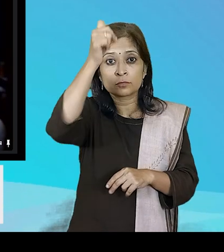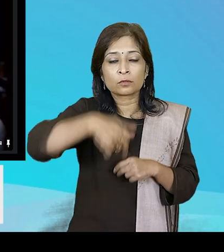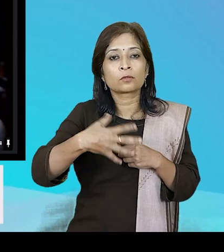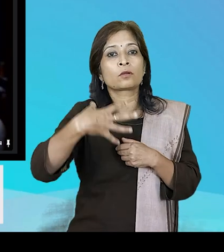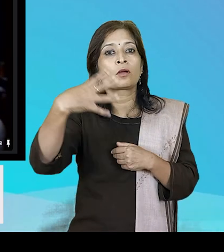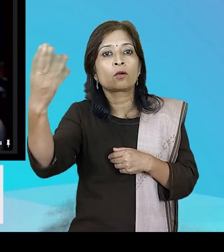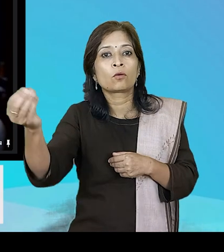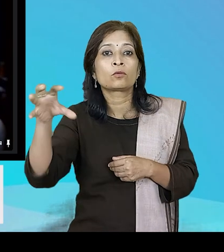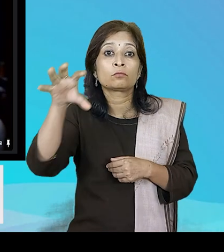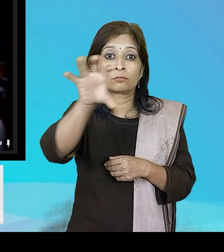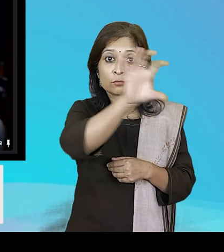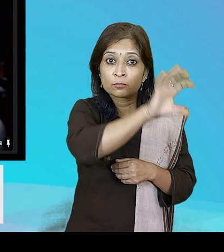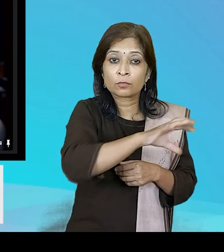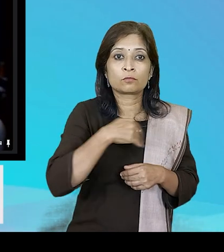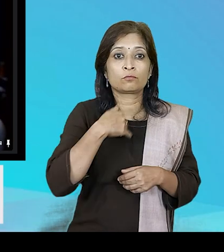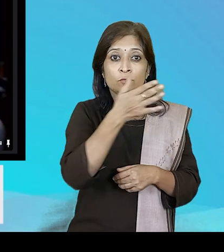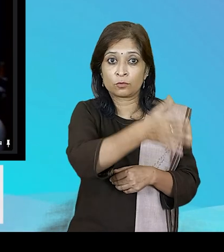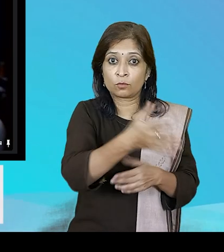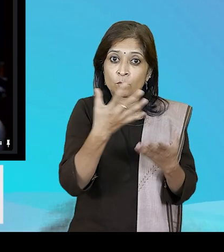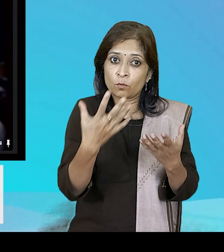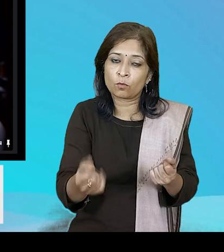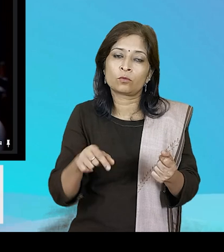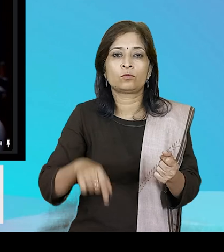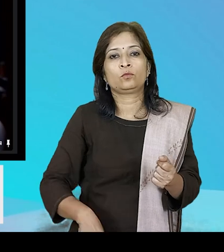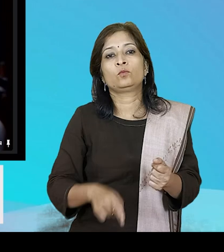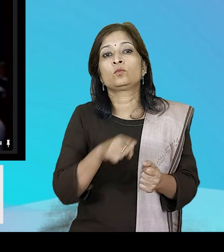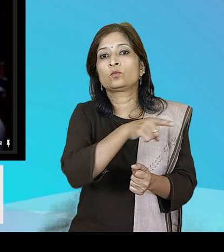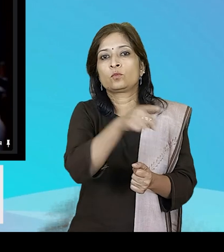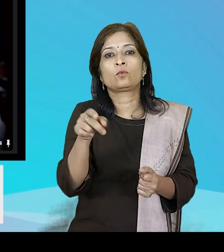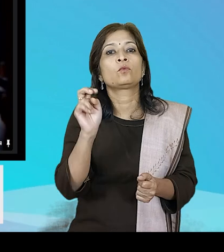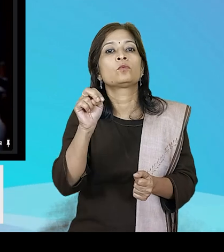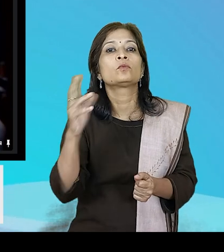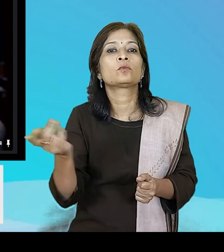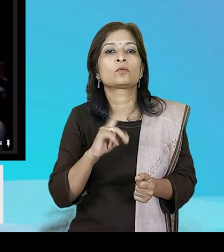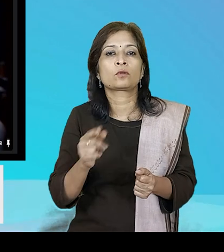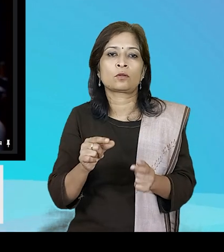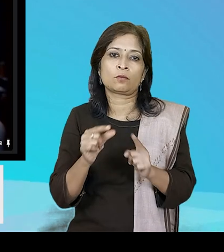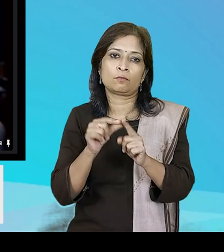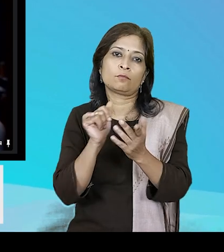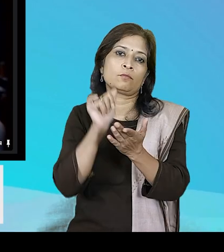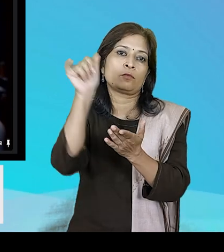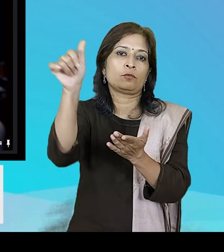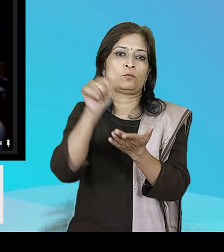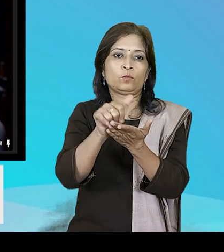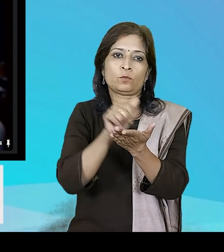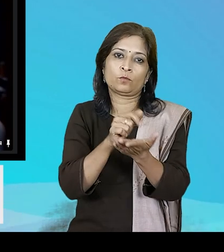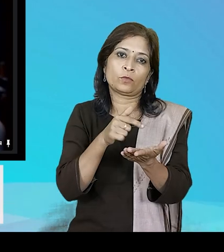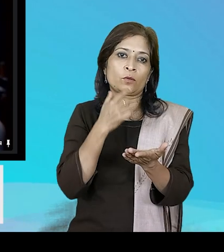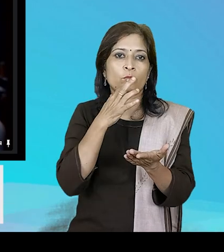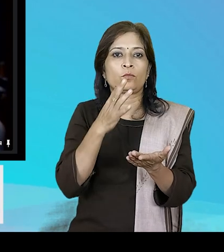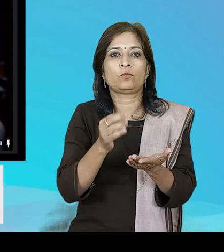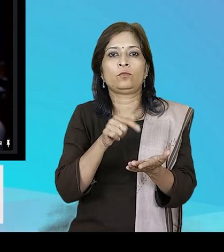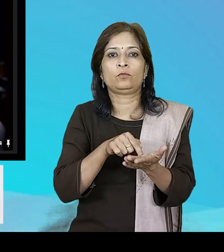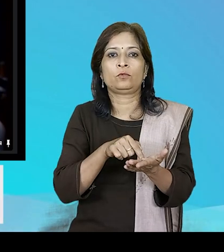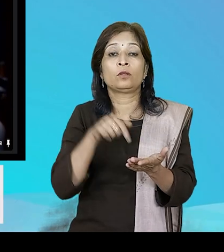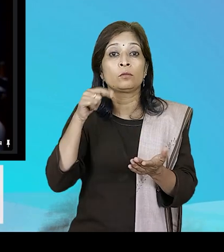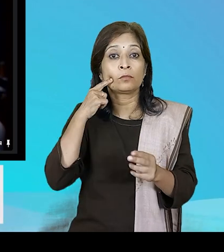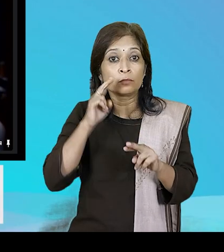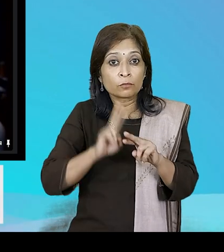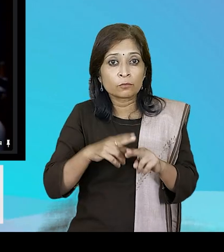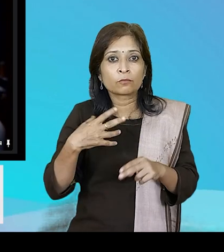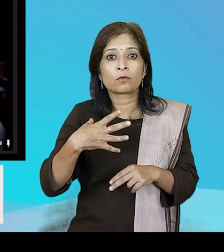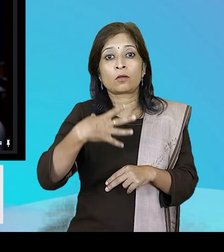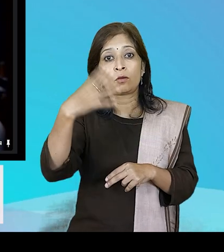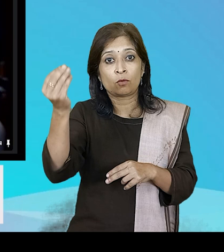country outside the boundaries of India, you need a passport. Passport. Okay. So basically, it's a travel document which is very necessary when